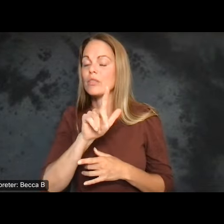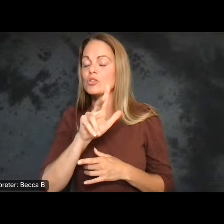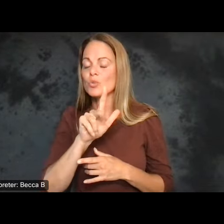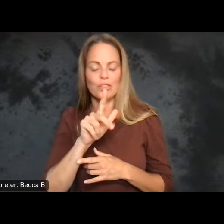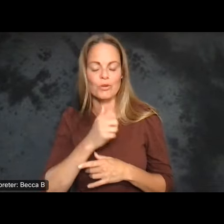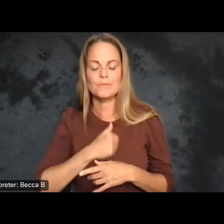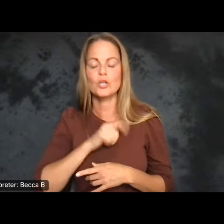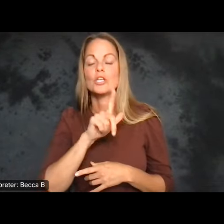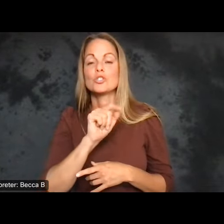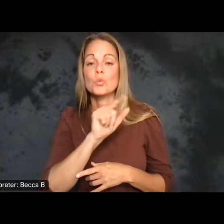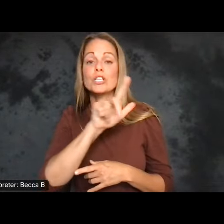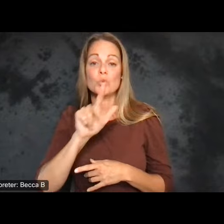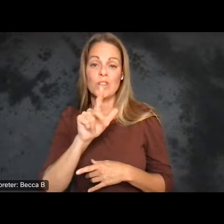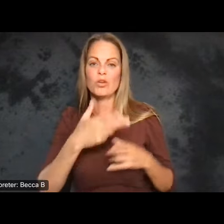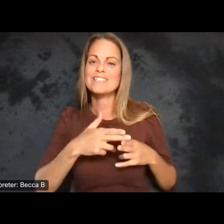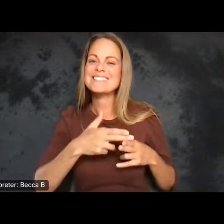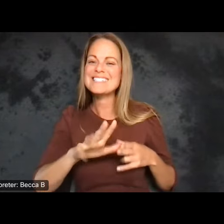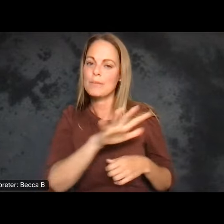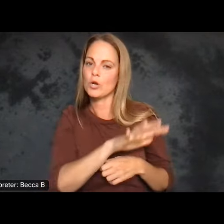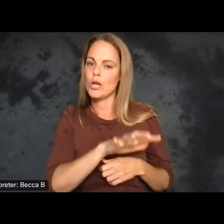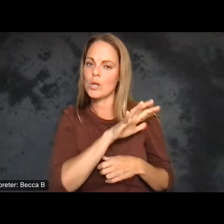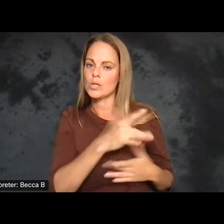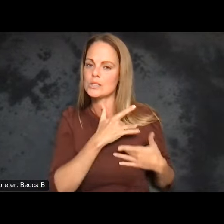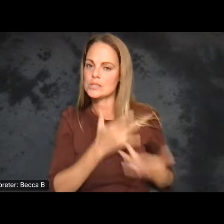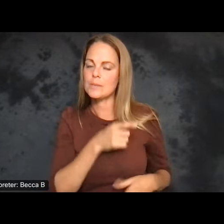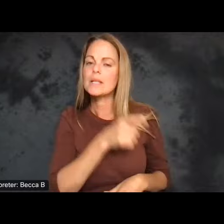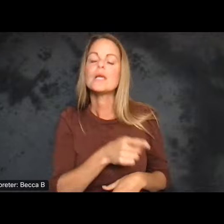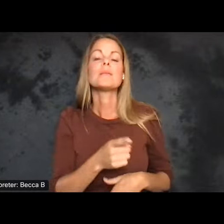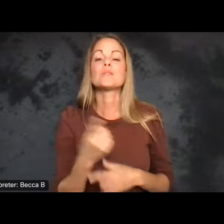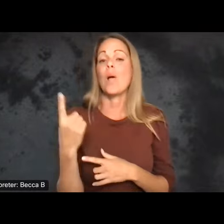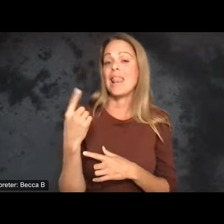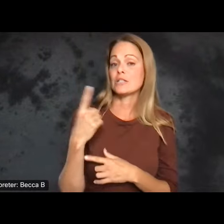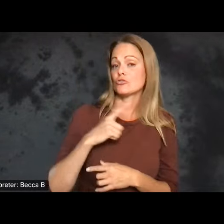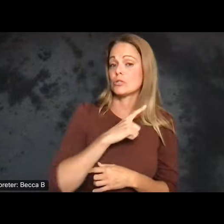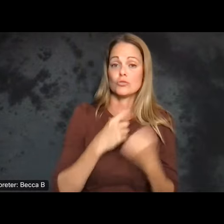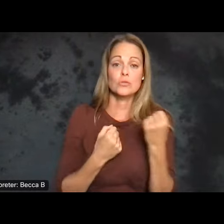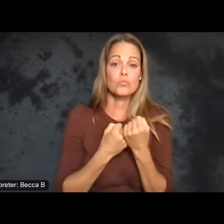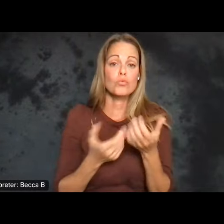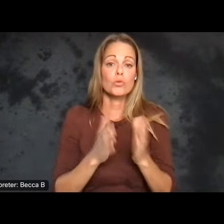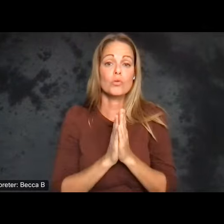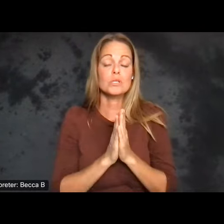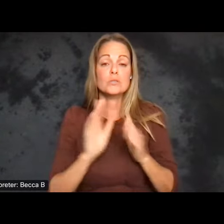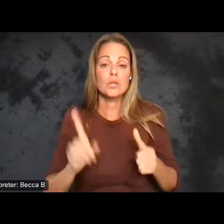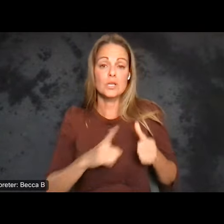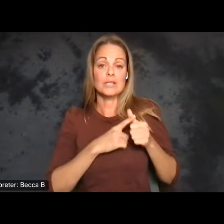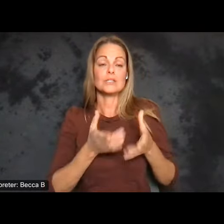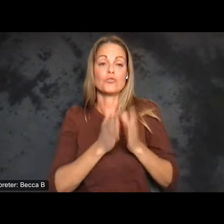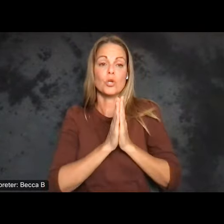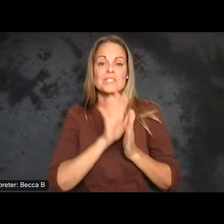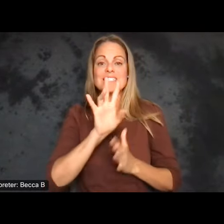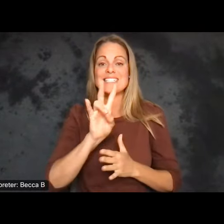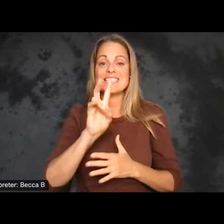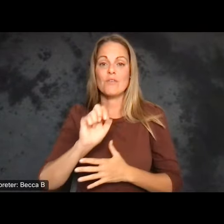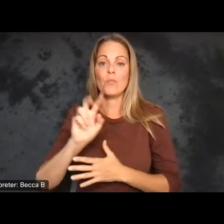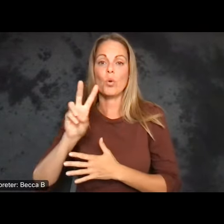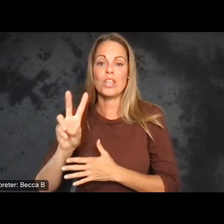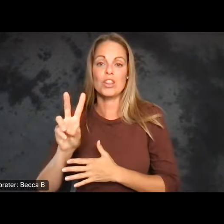So last year, the legislature supported this request. Although we initially requested a $7.3 million in